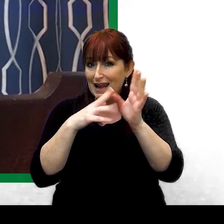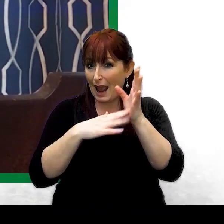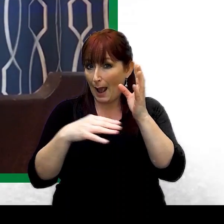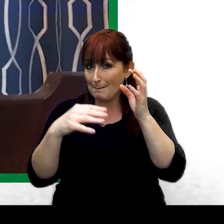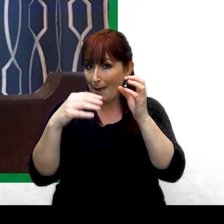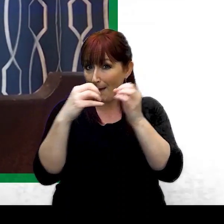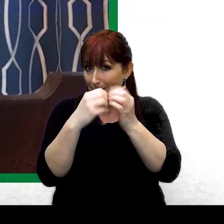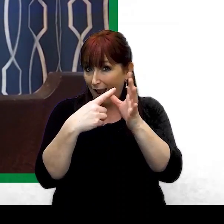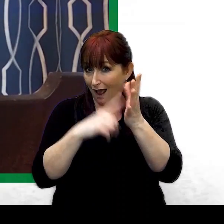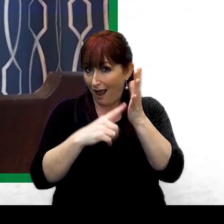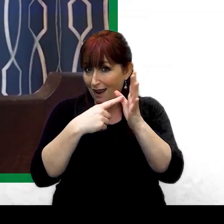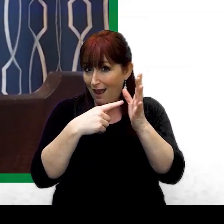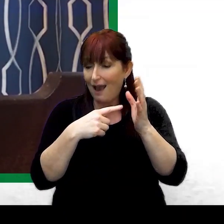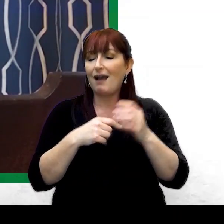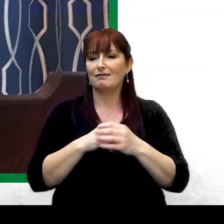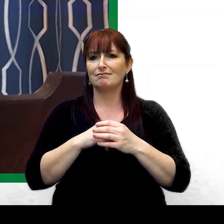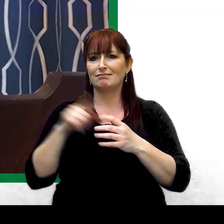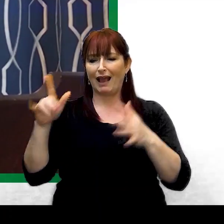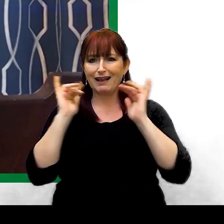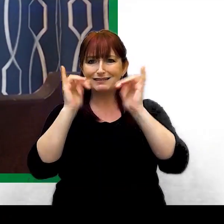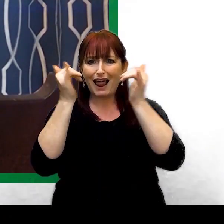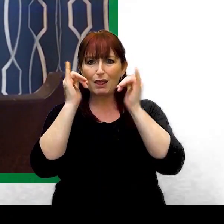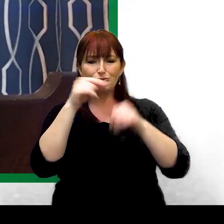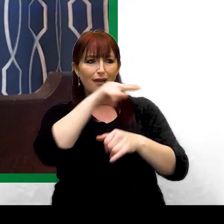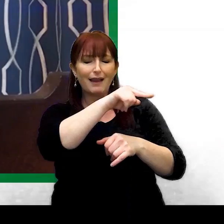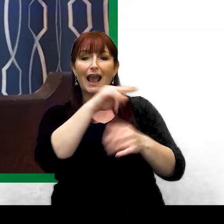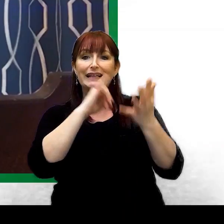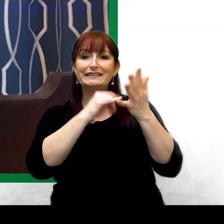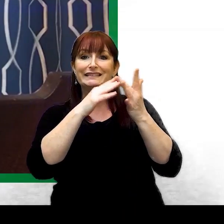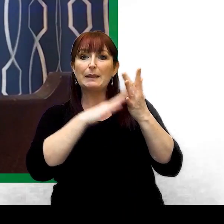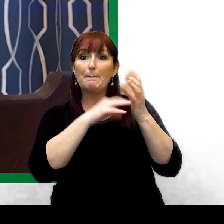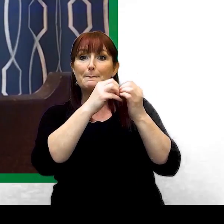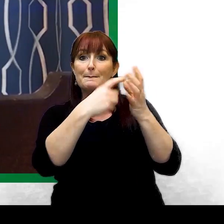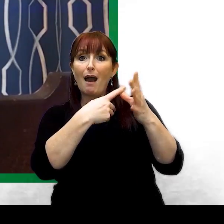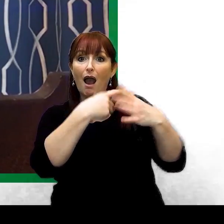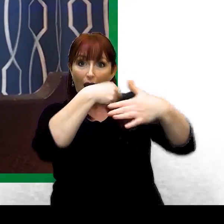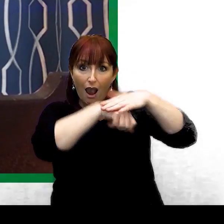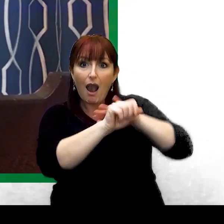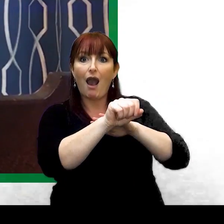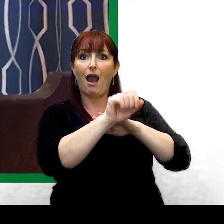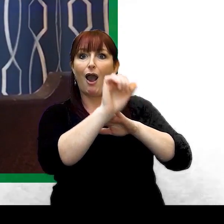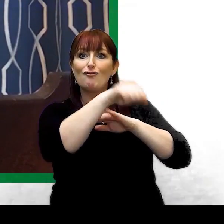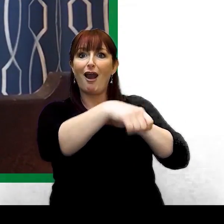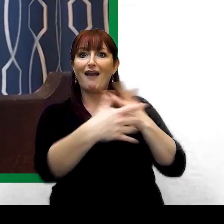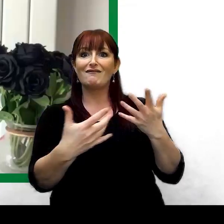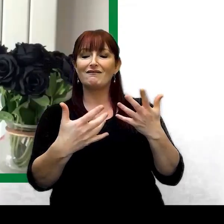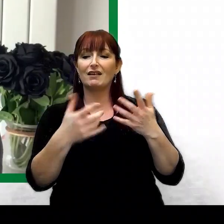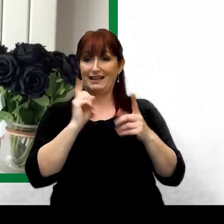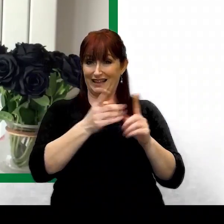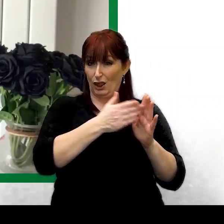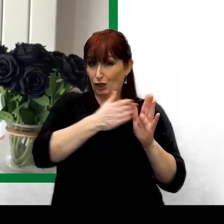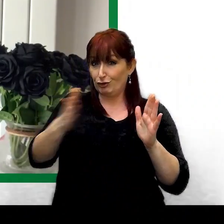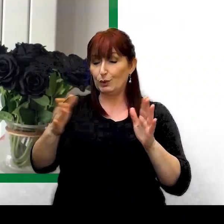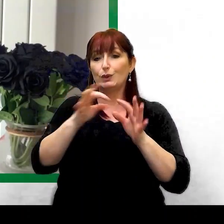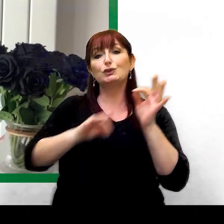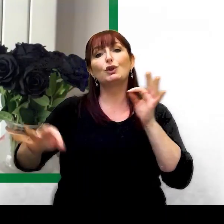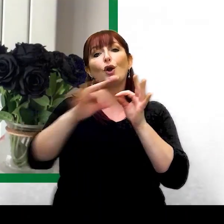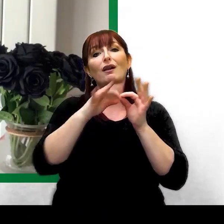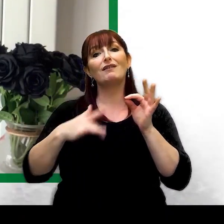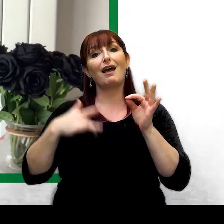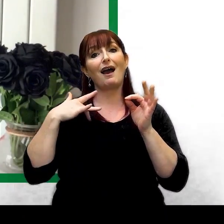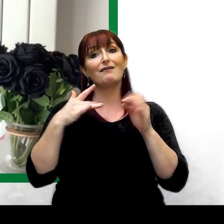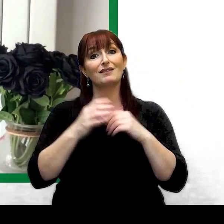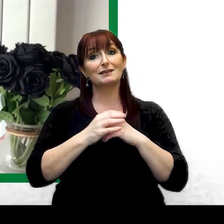This hypnotic musical chant threads right through Rafiki's opening song, Circle of Life. Ingonyama